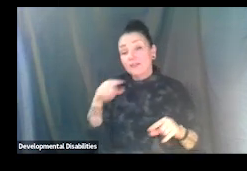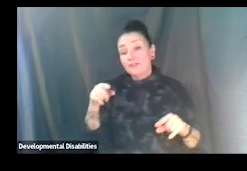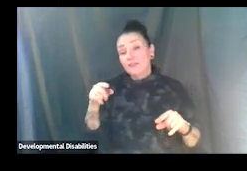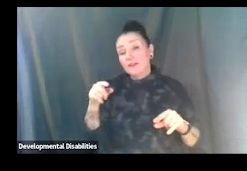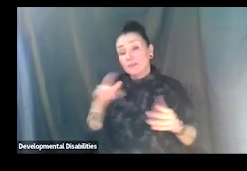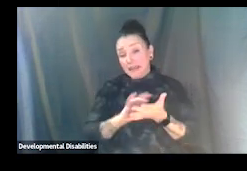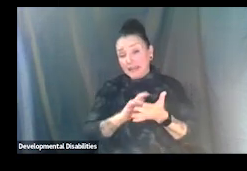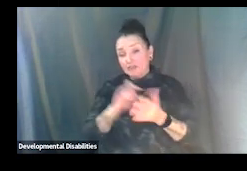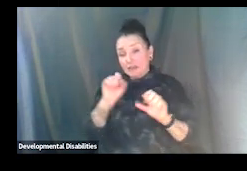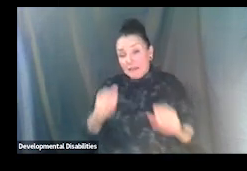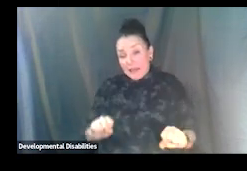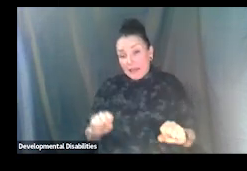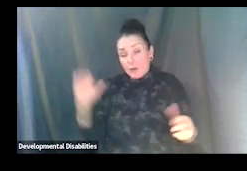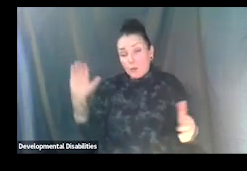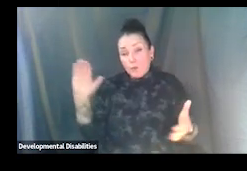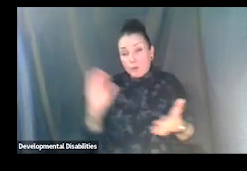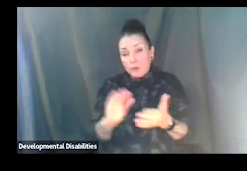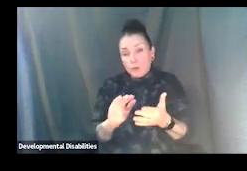level.